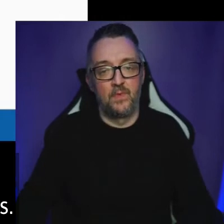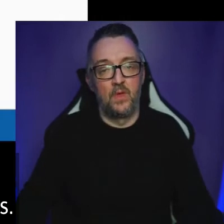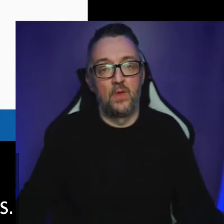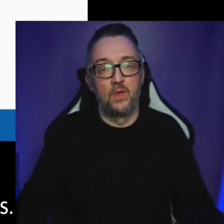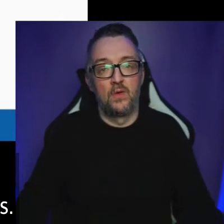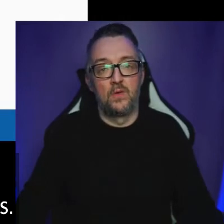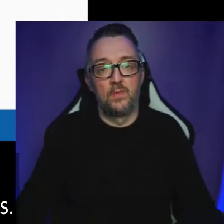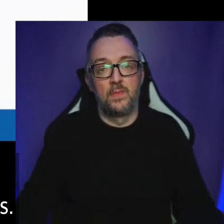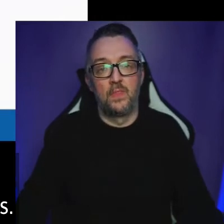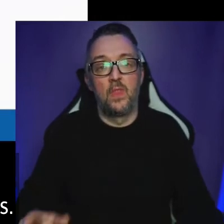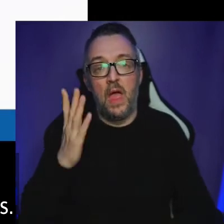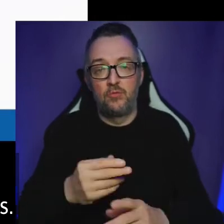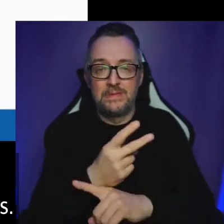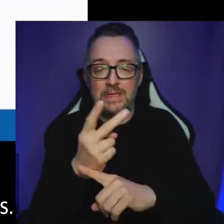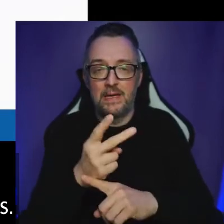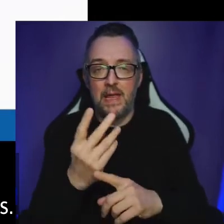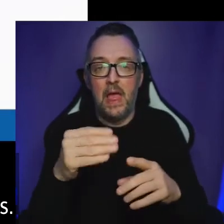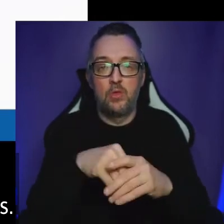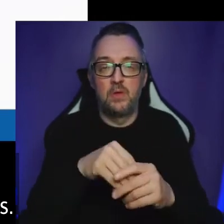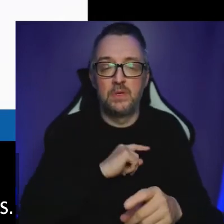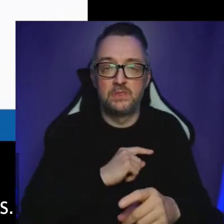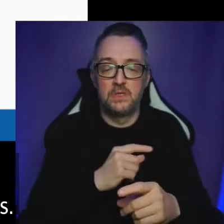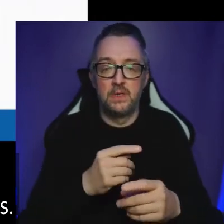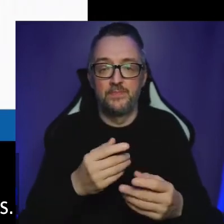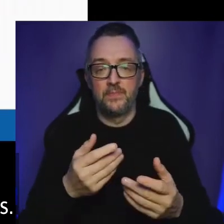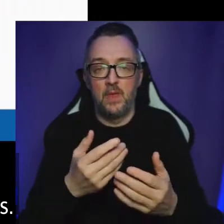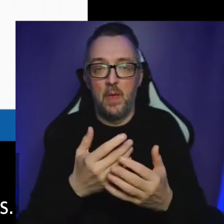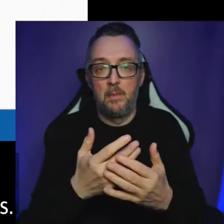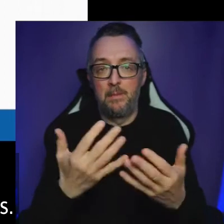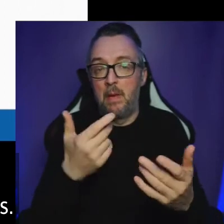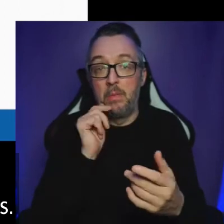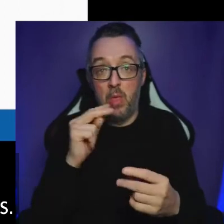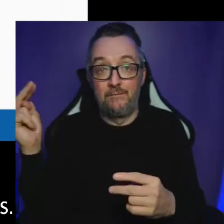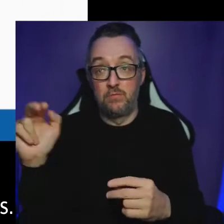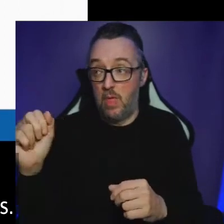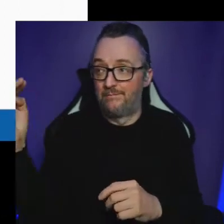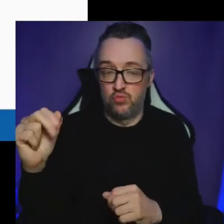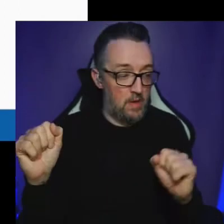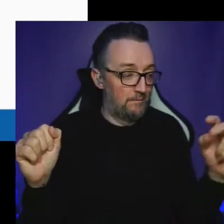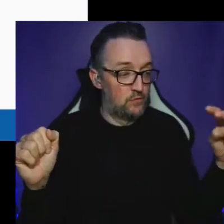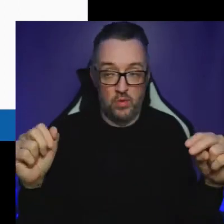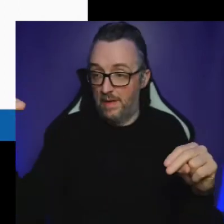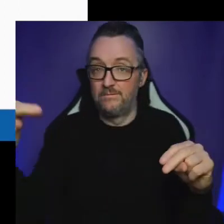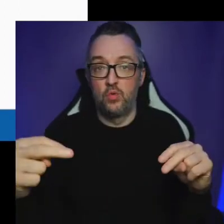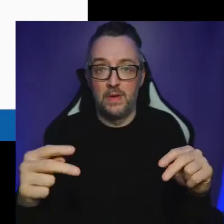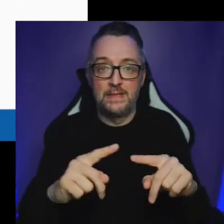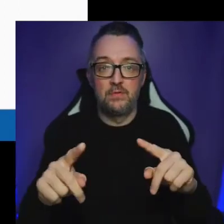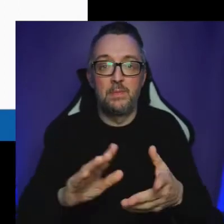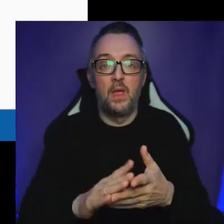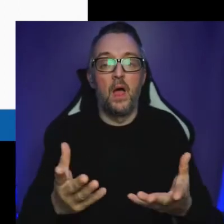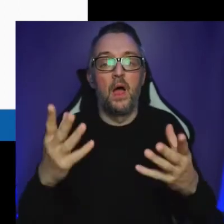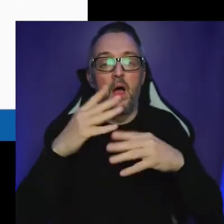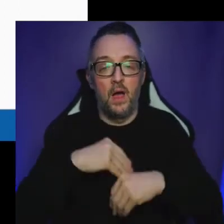inclusively as well, because multiple viewpoints improves the design of things. By understanding, excuse